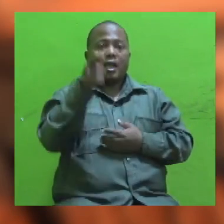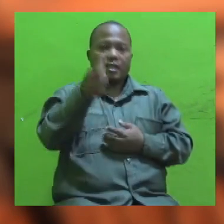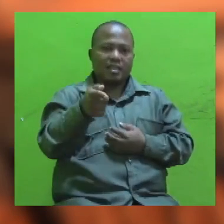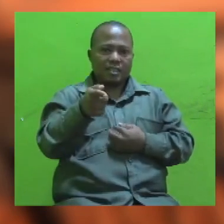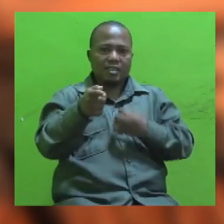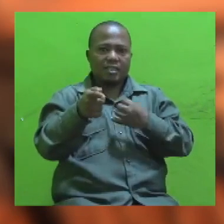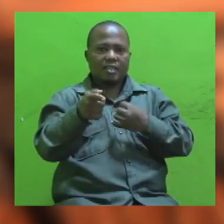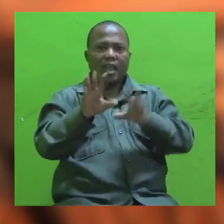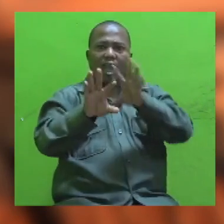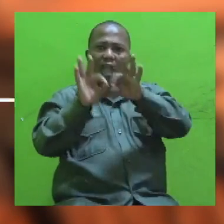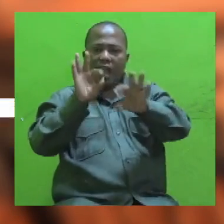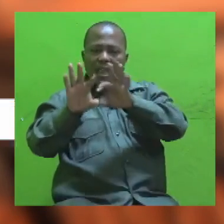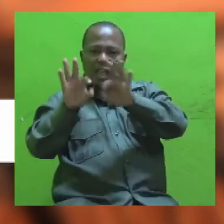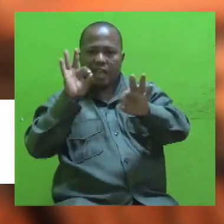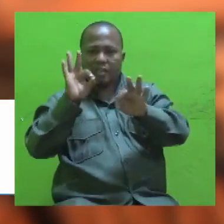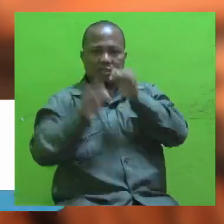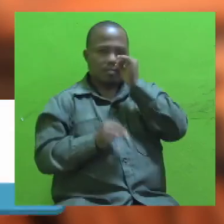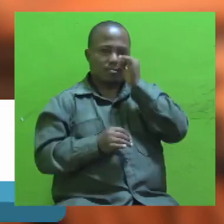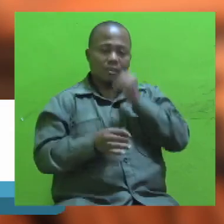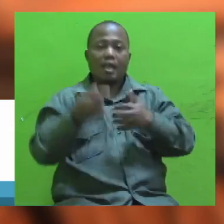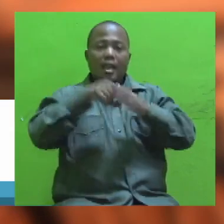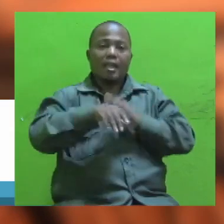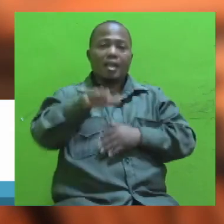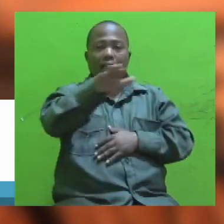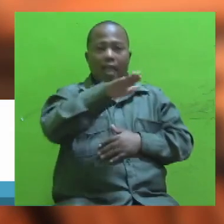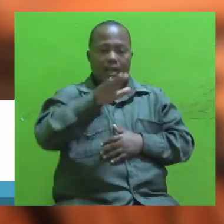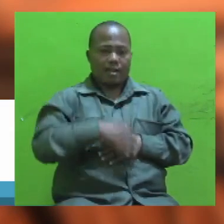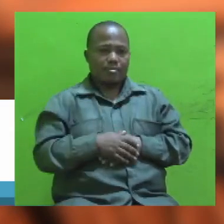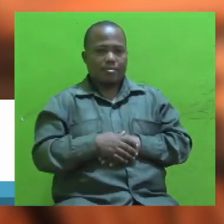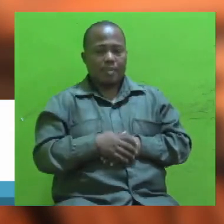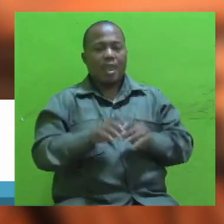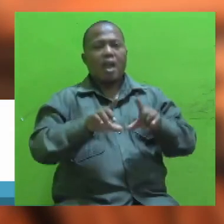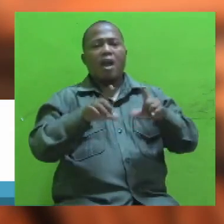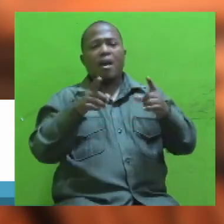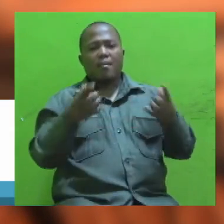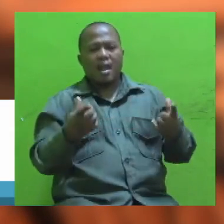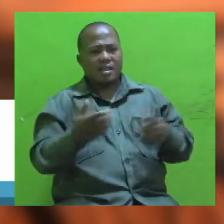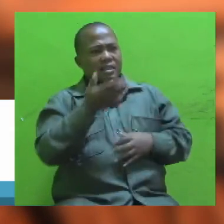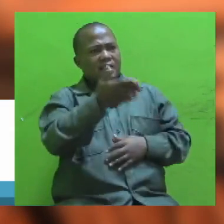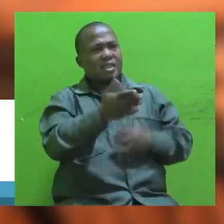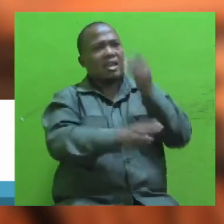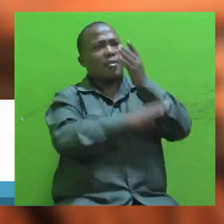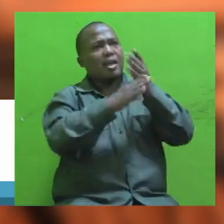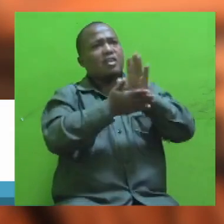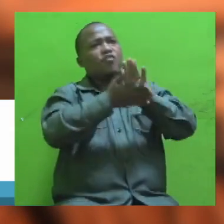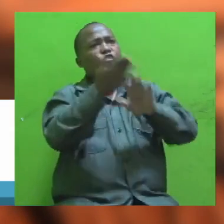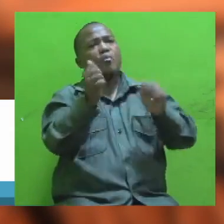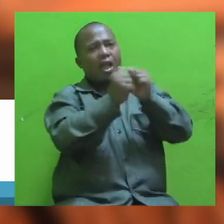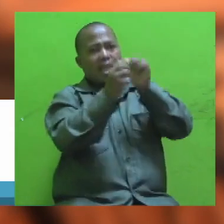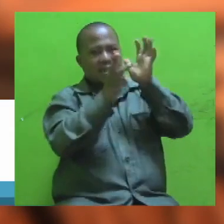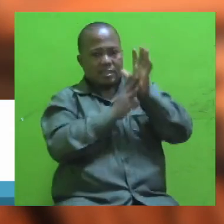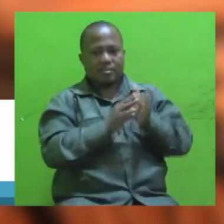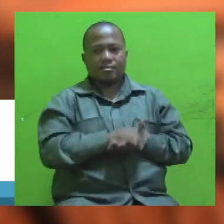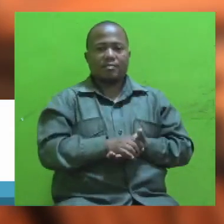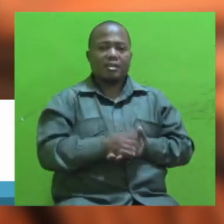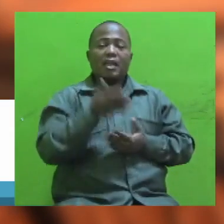re-elected. You may be elected in your areas, but you must meet those 18 years. The councillor represents